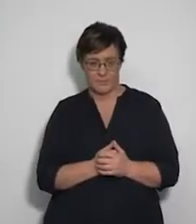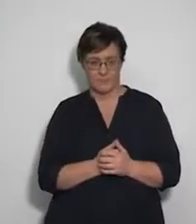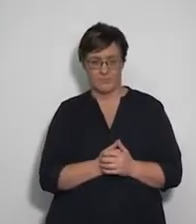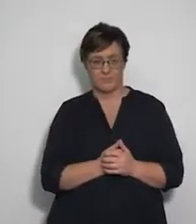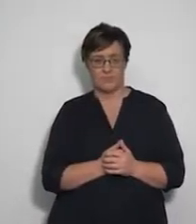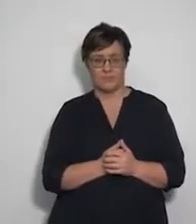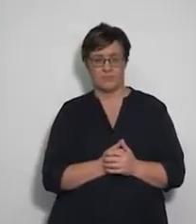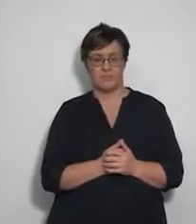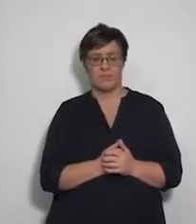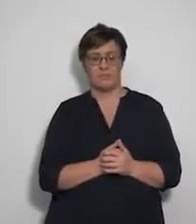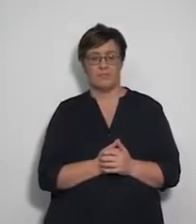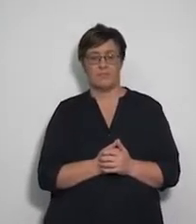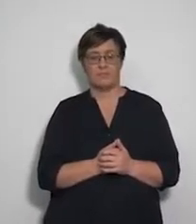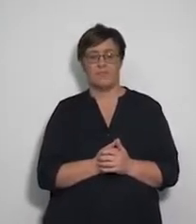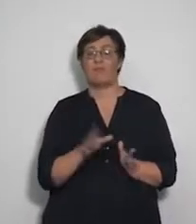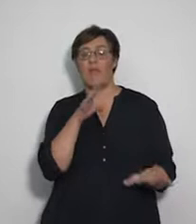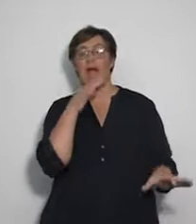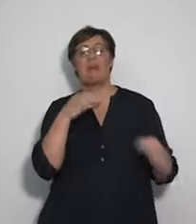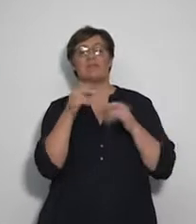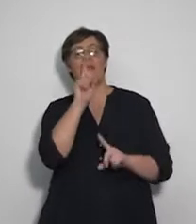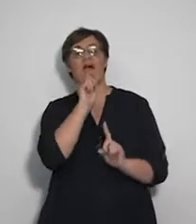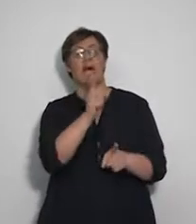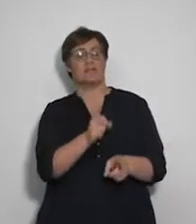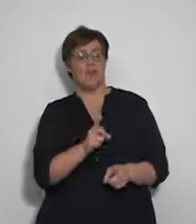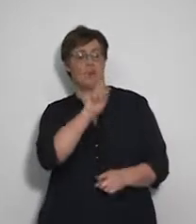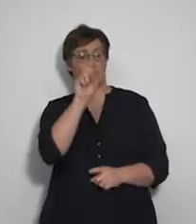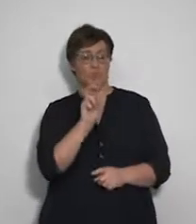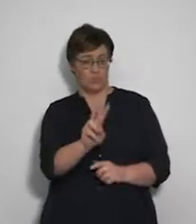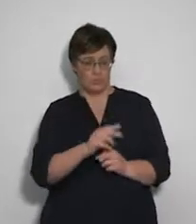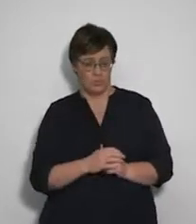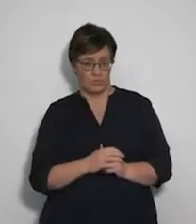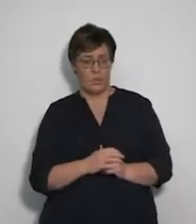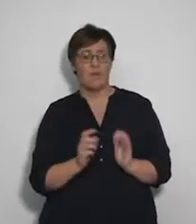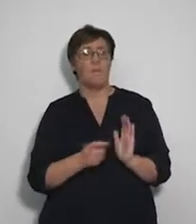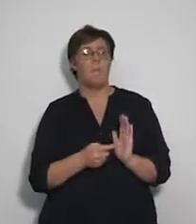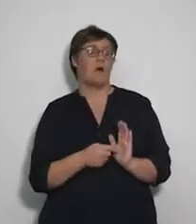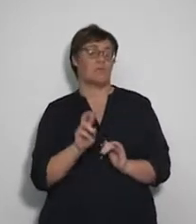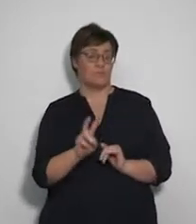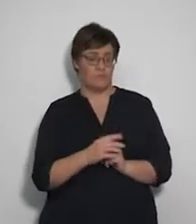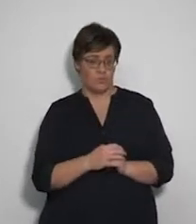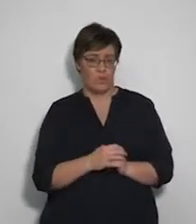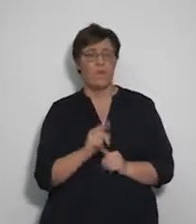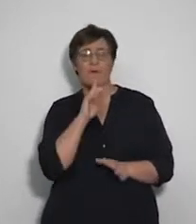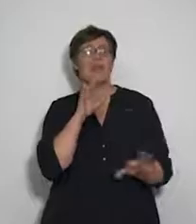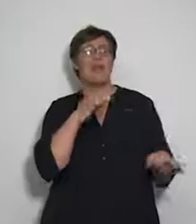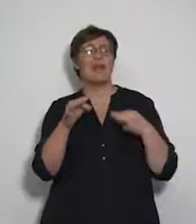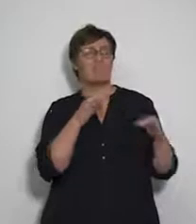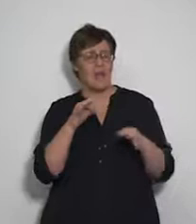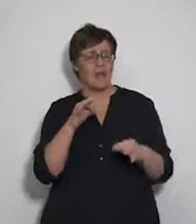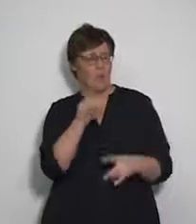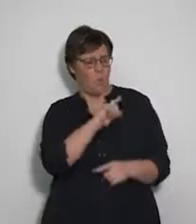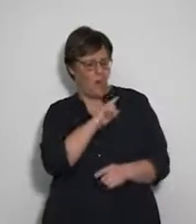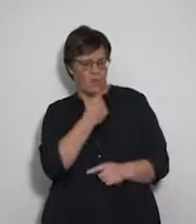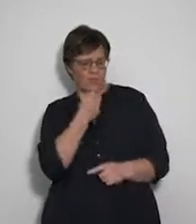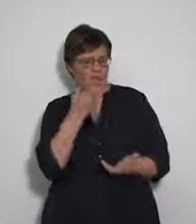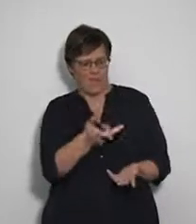found. Okay, explain your answer to question 2, and that's important. For 2 marks, you must be able to explain the rationale